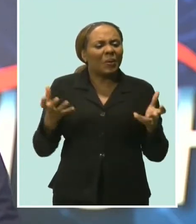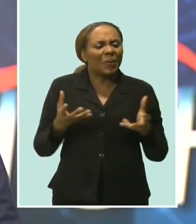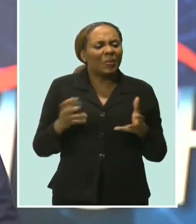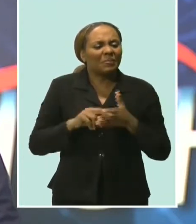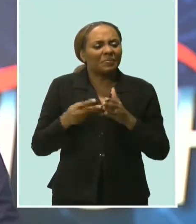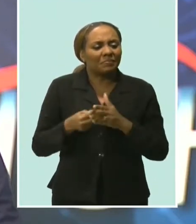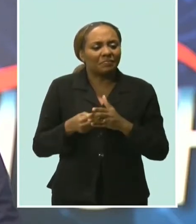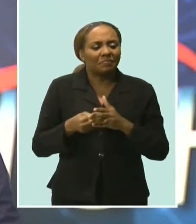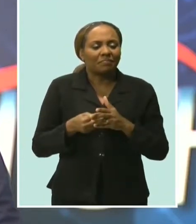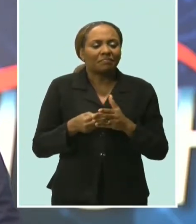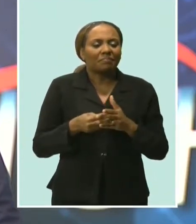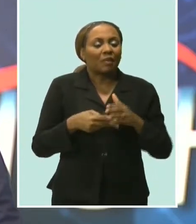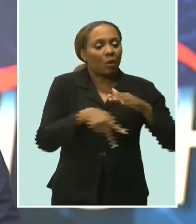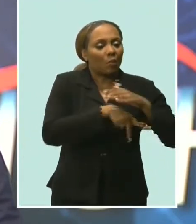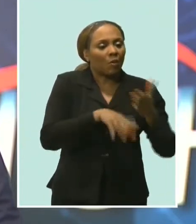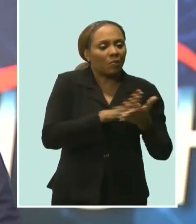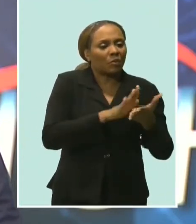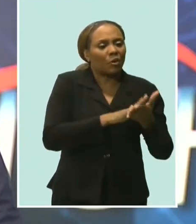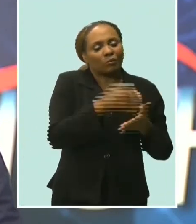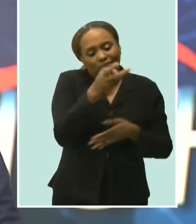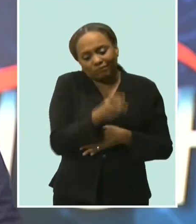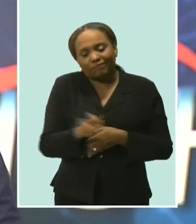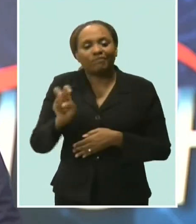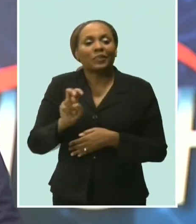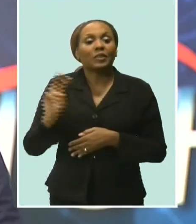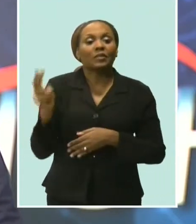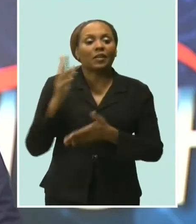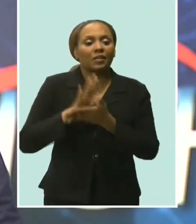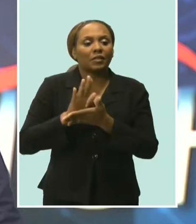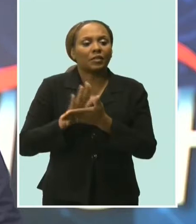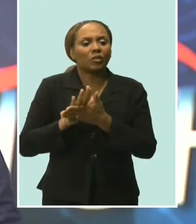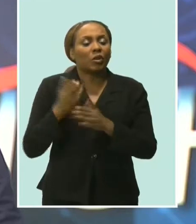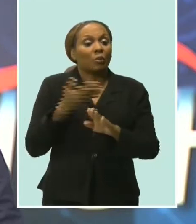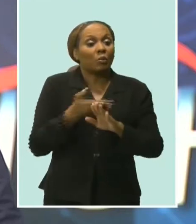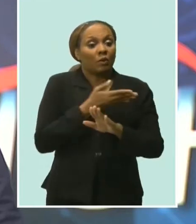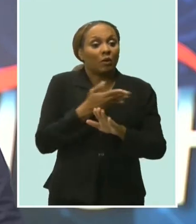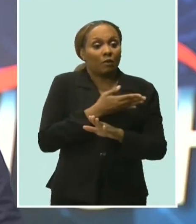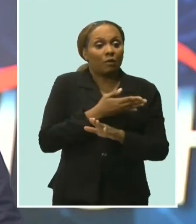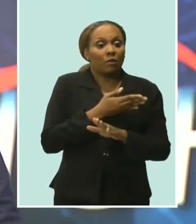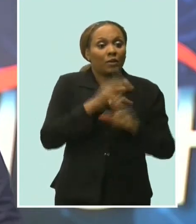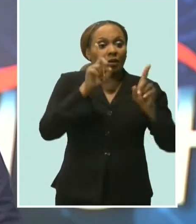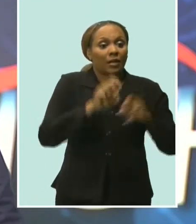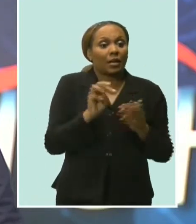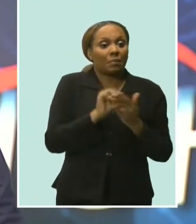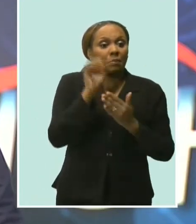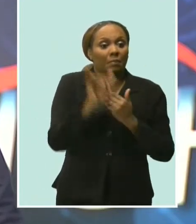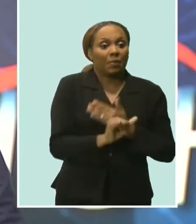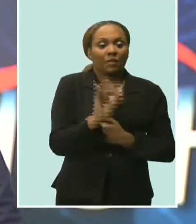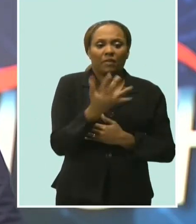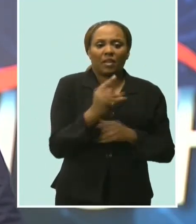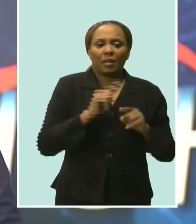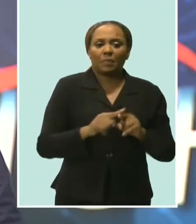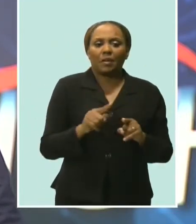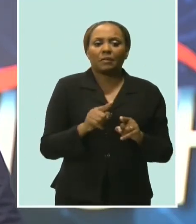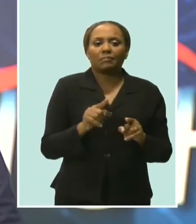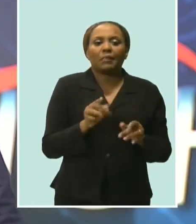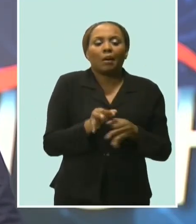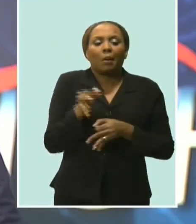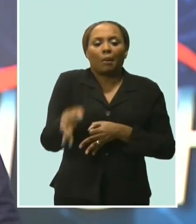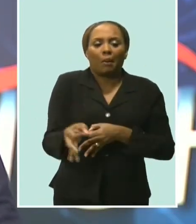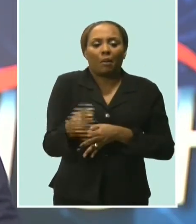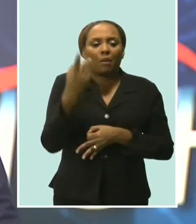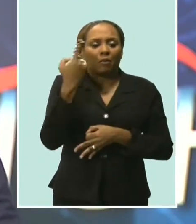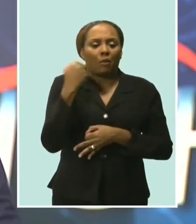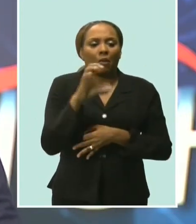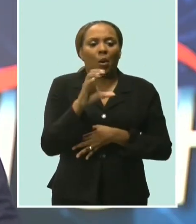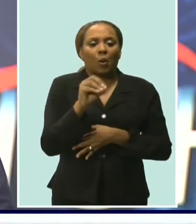from primary to secondary school, was rescheduled from May 5th until today. Our Rianne Phillips visited some examination centers across the